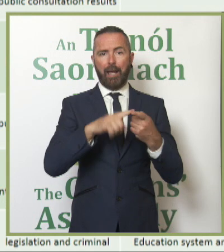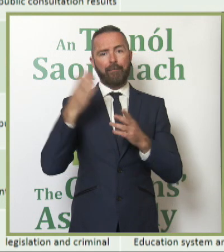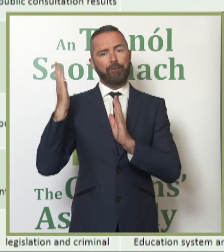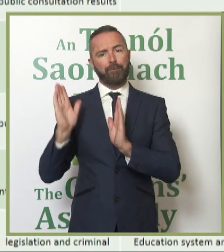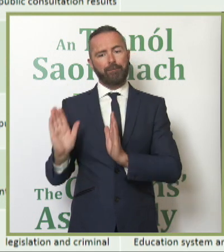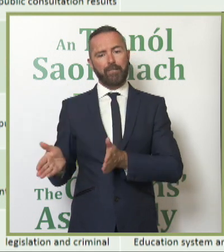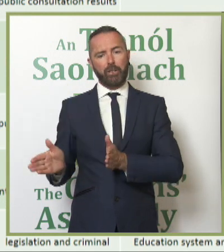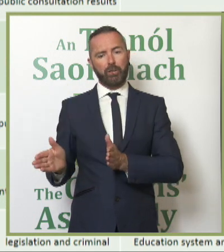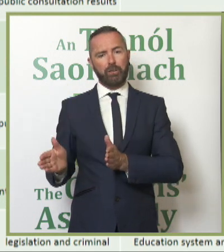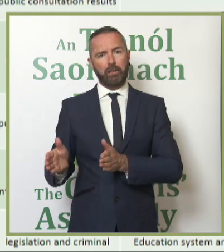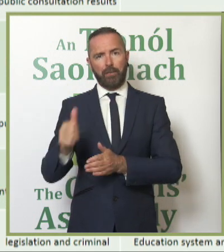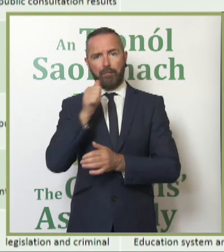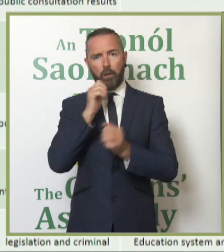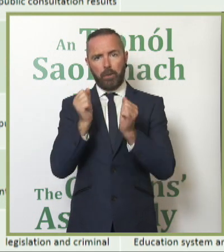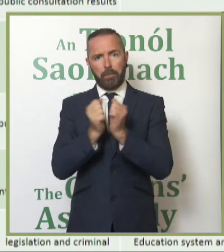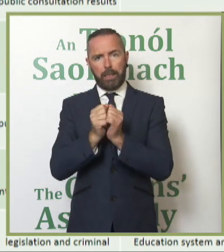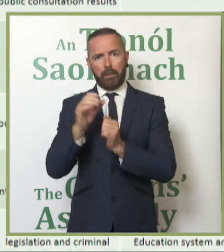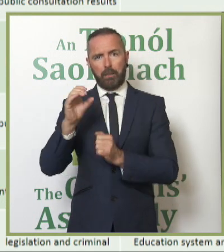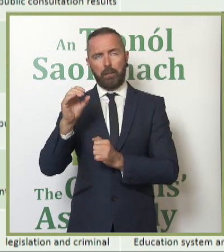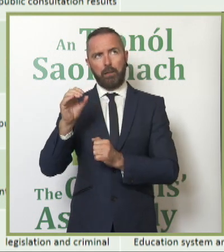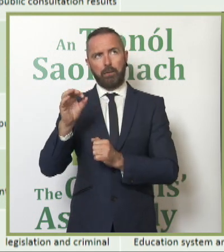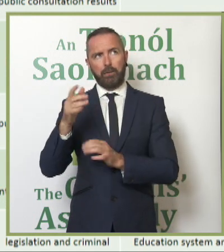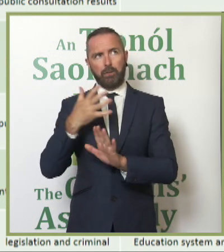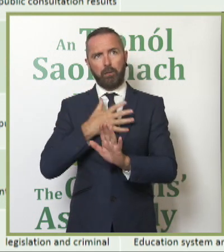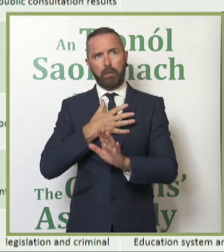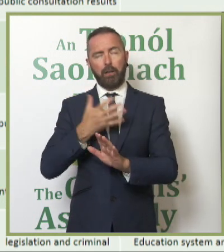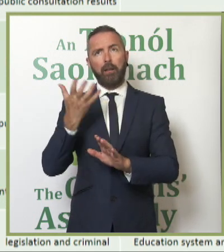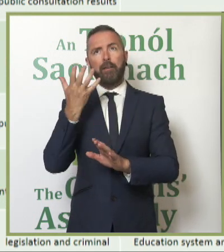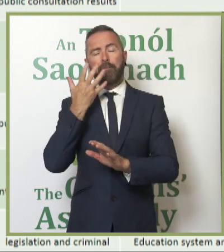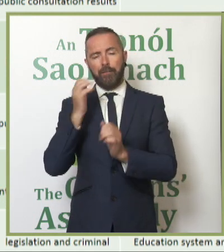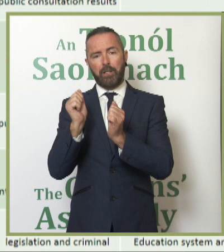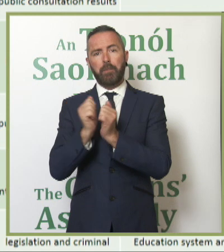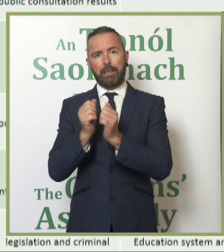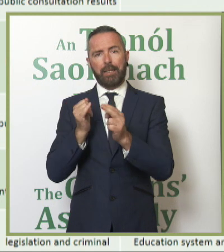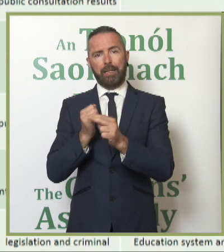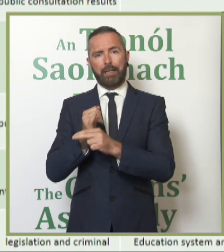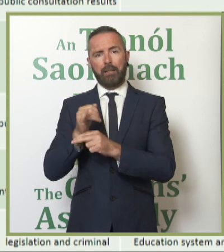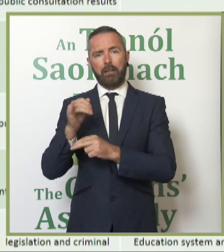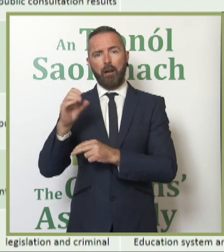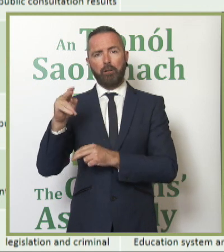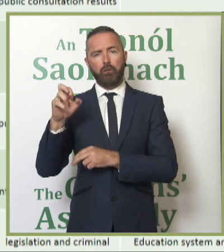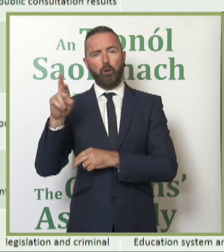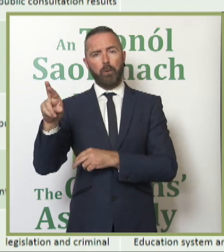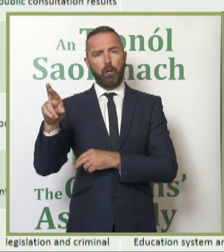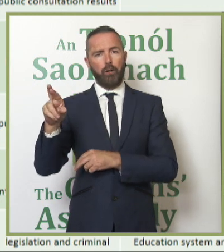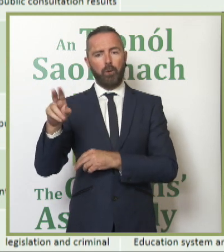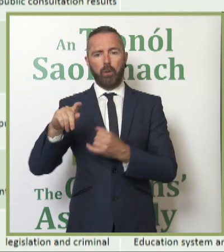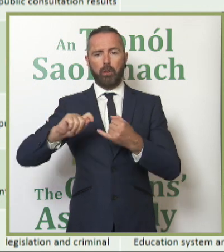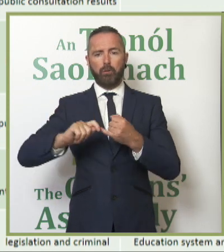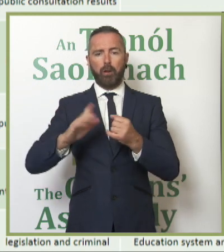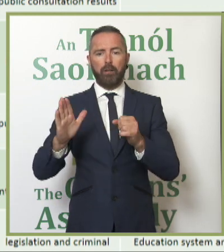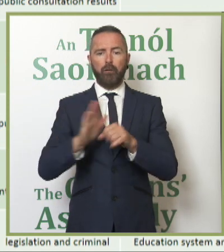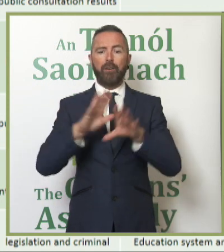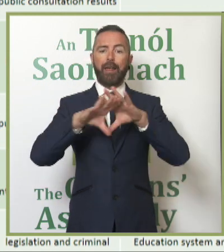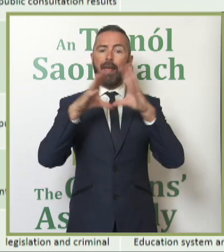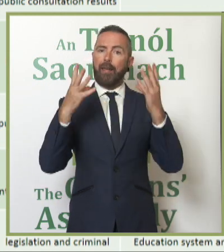the first meeting in October, the 5th meeting in October. This is where we're going to try and cover all of the terrain. As I said, it's